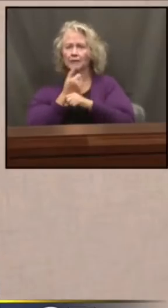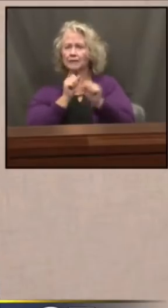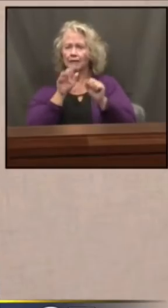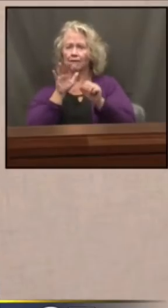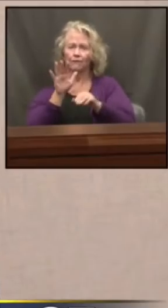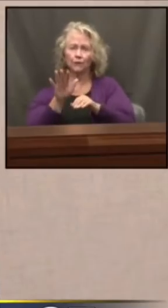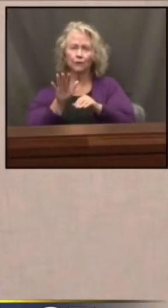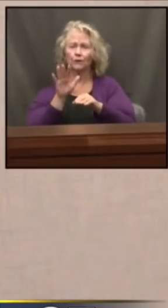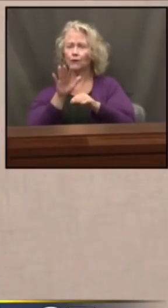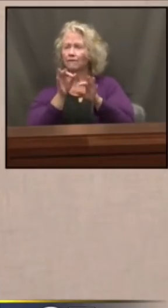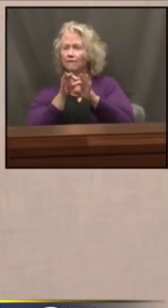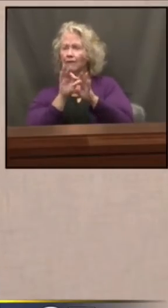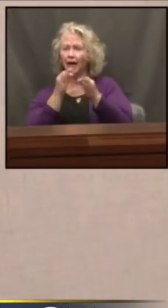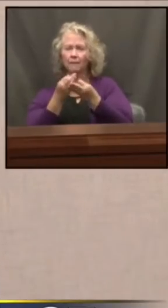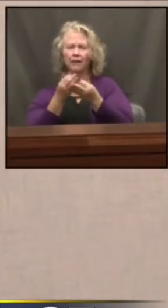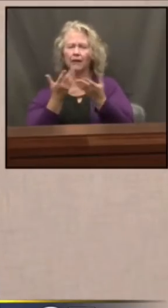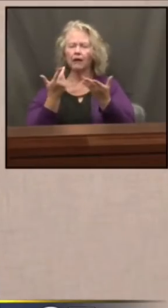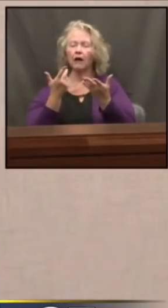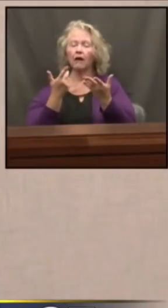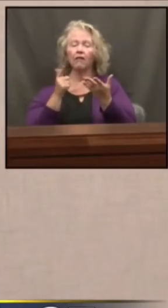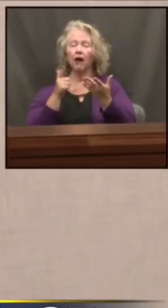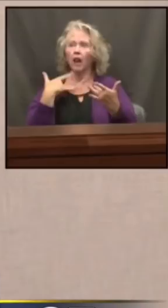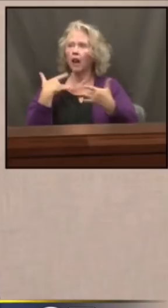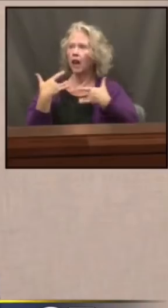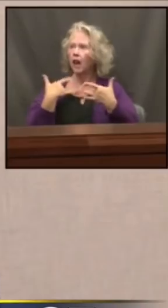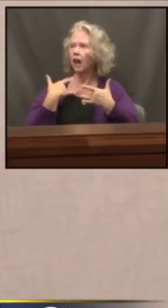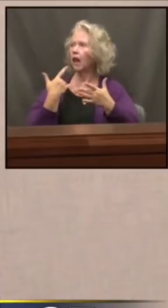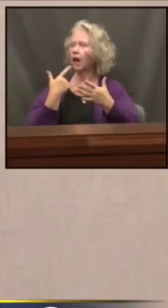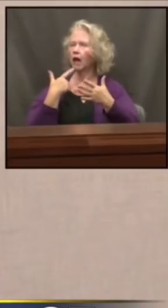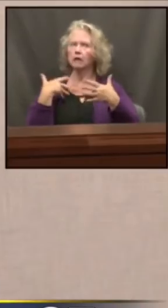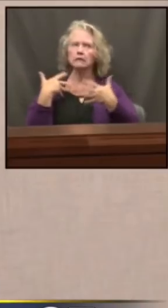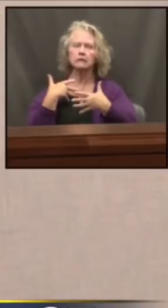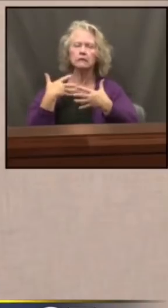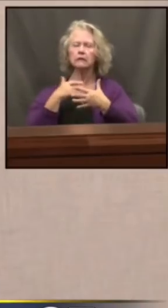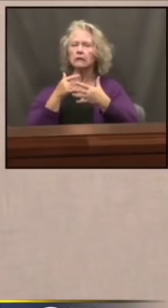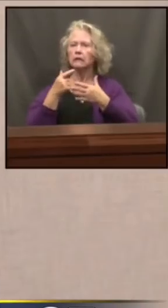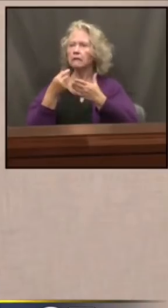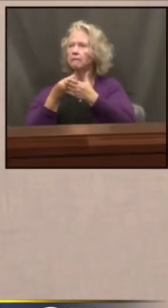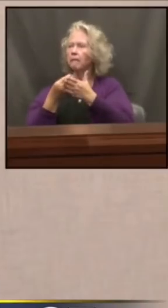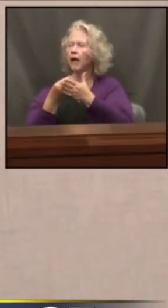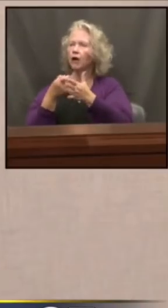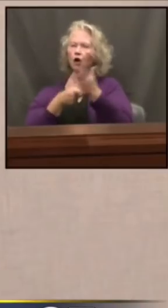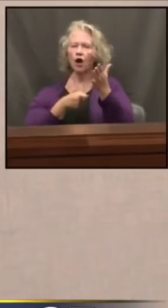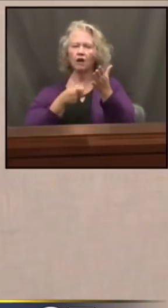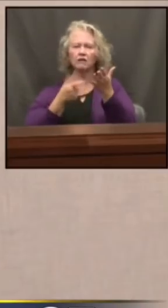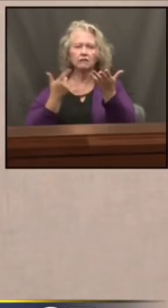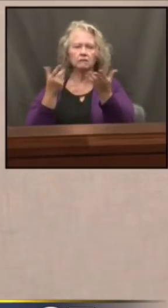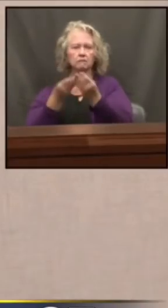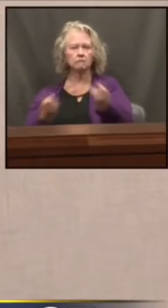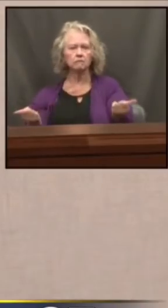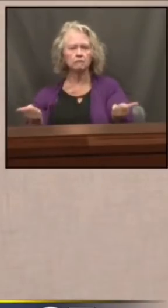it gets rid of any concerns about inconvenience or money related to getting tested.